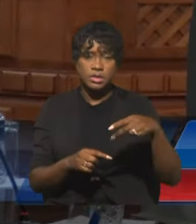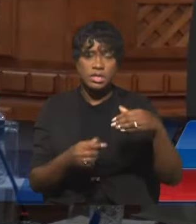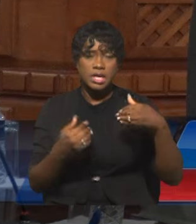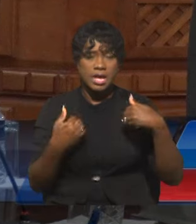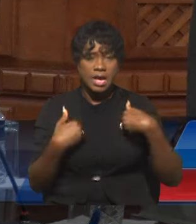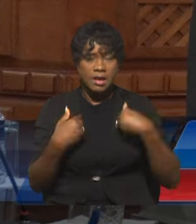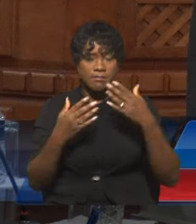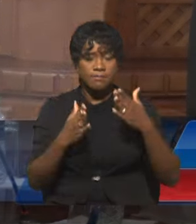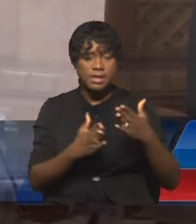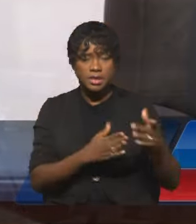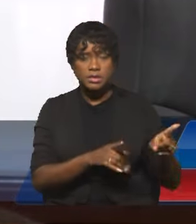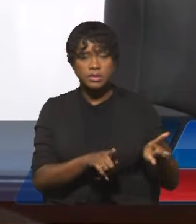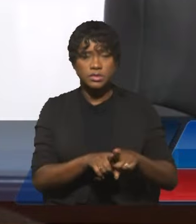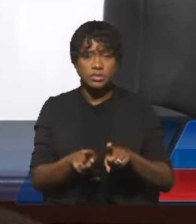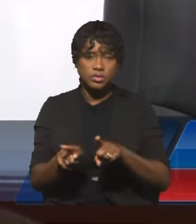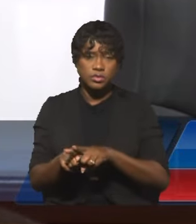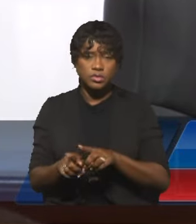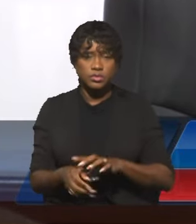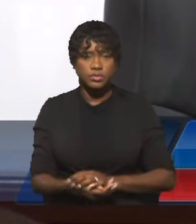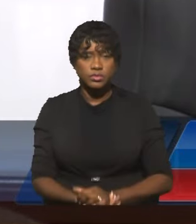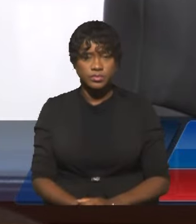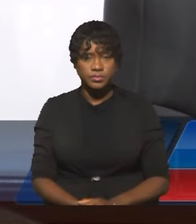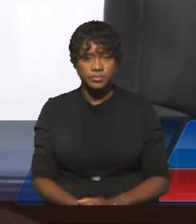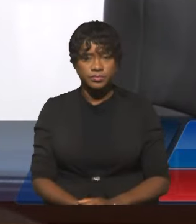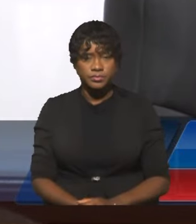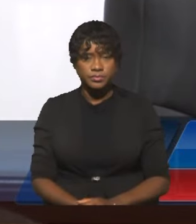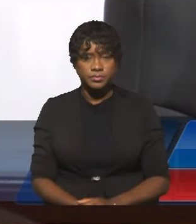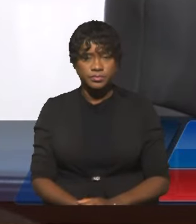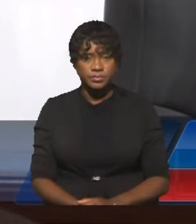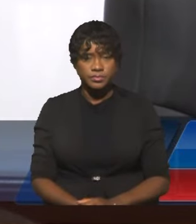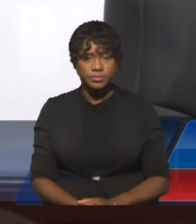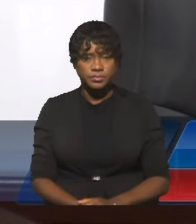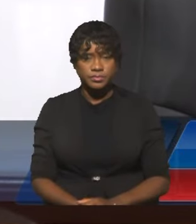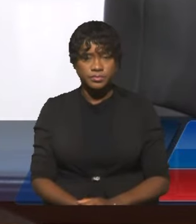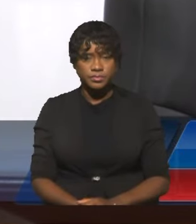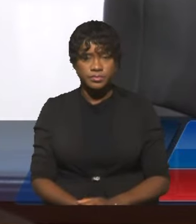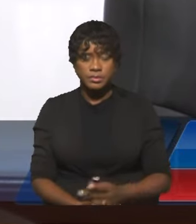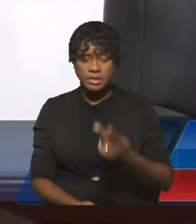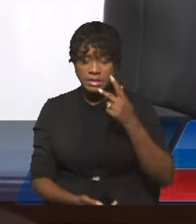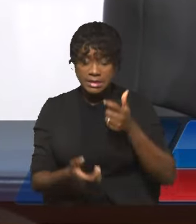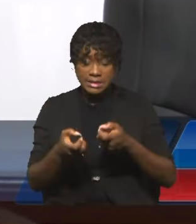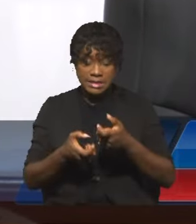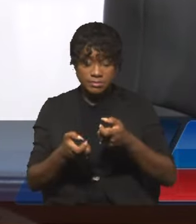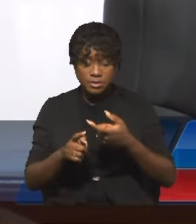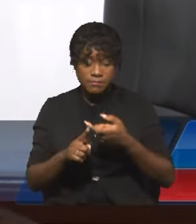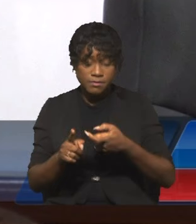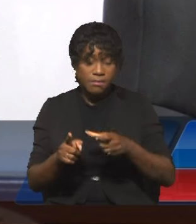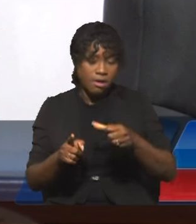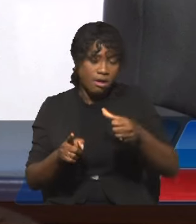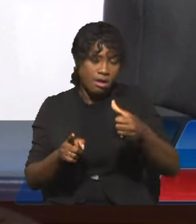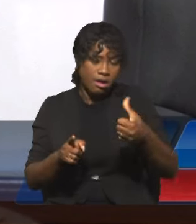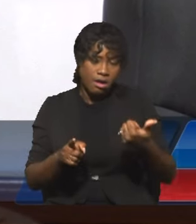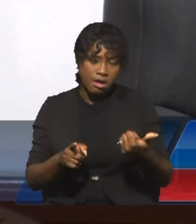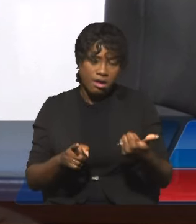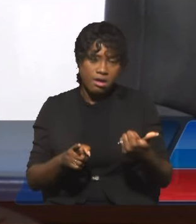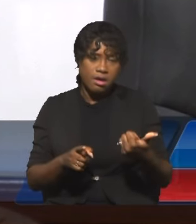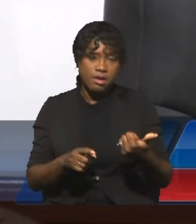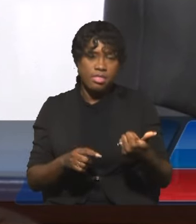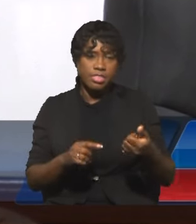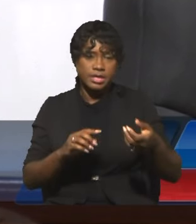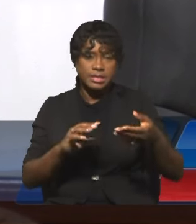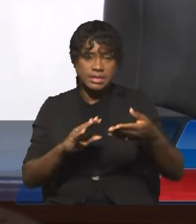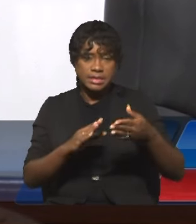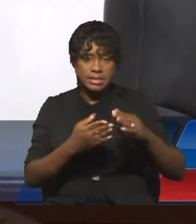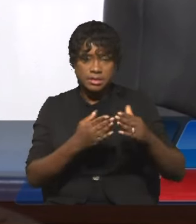requisite plans in place. I received some text messages from members of the public asking when the campaign is coming to